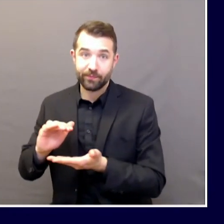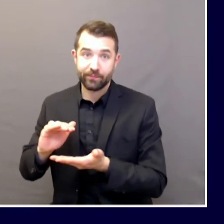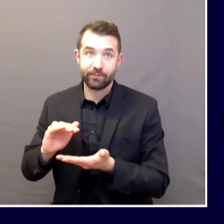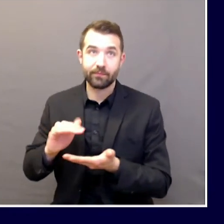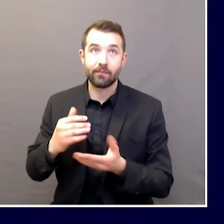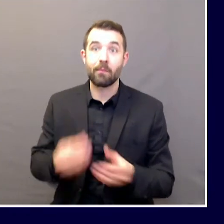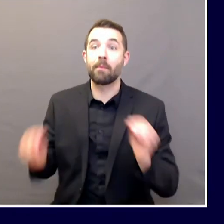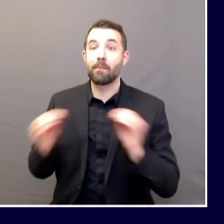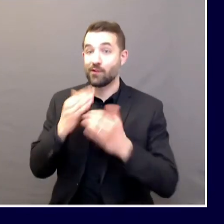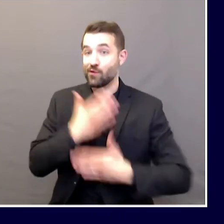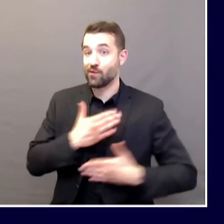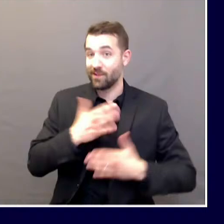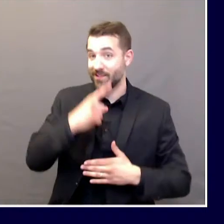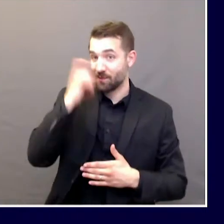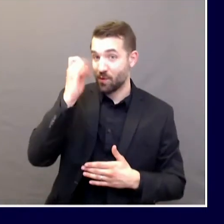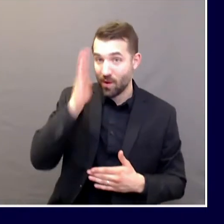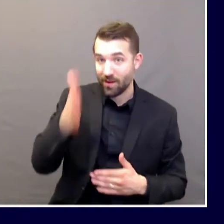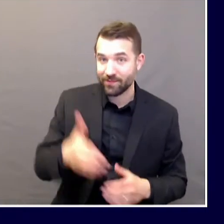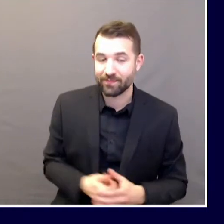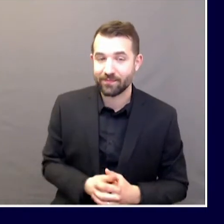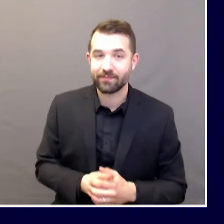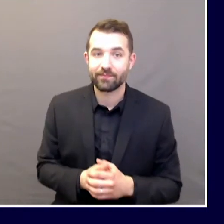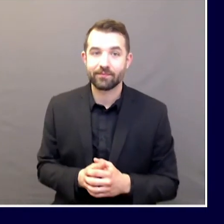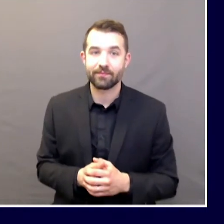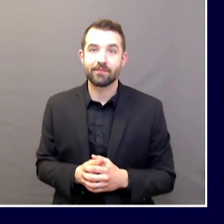you. Over to Patrick Whittle.